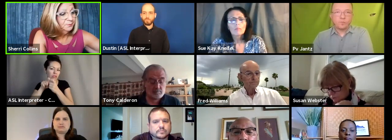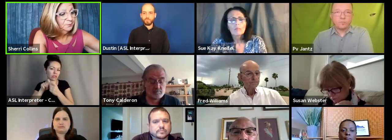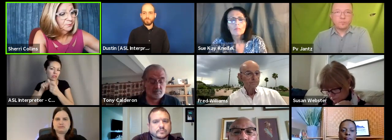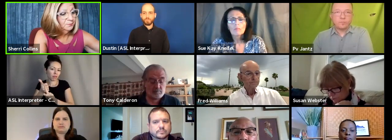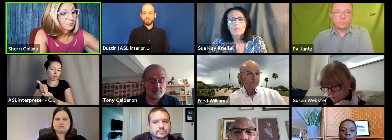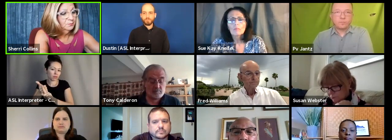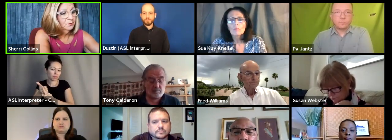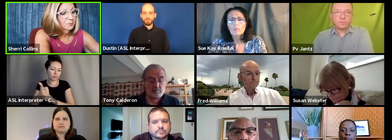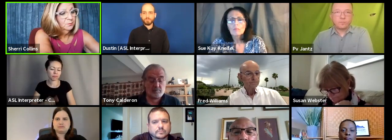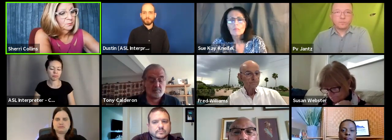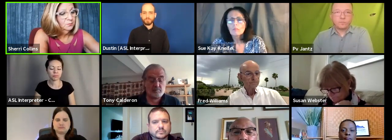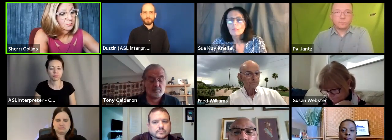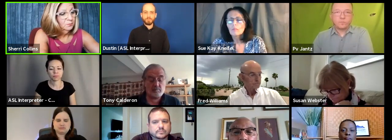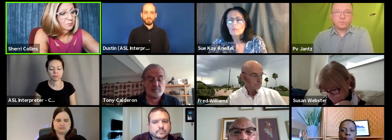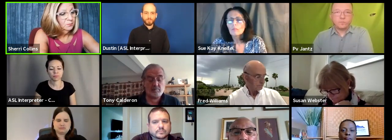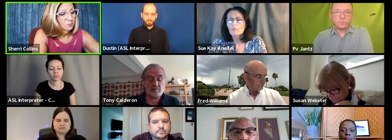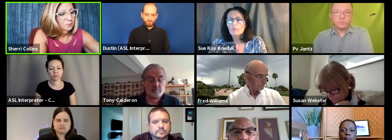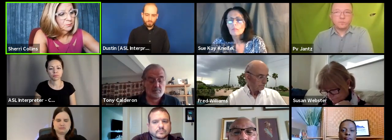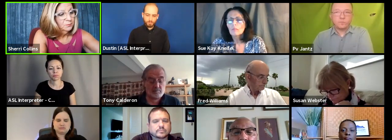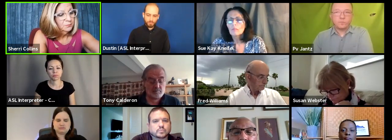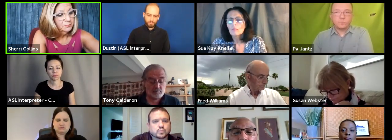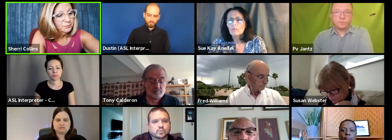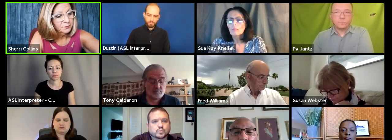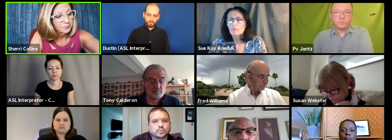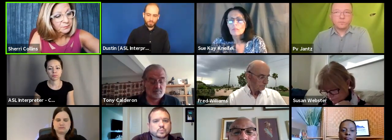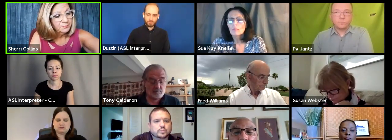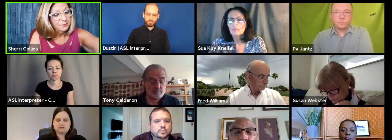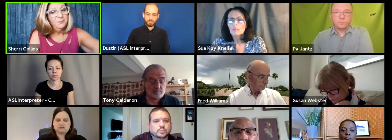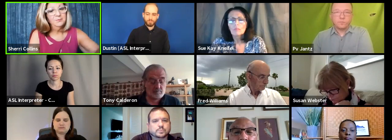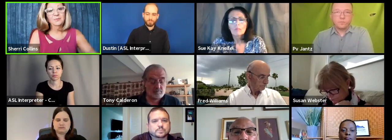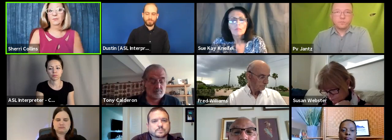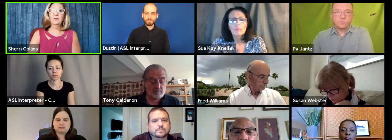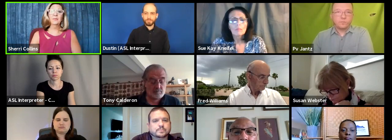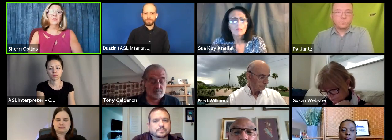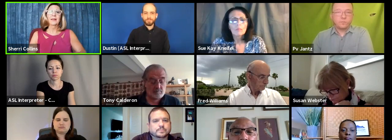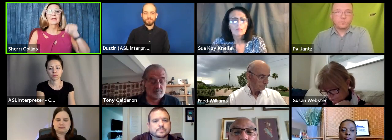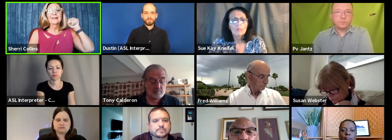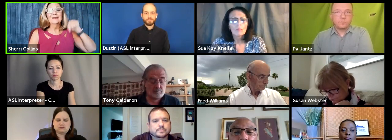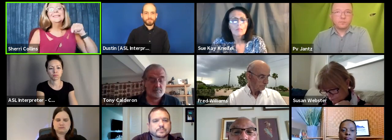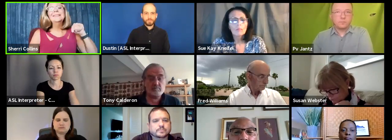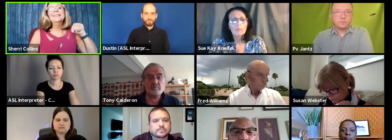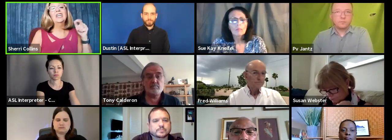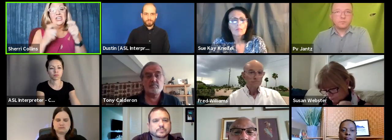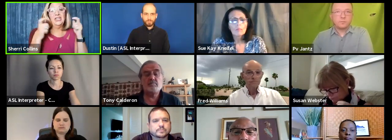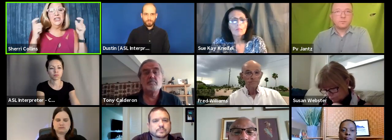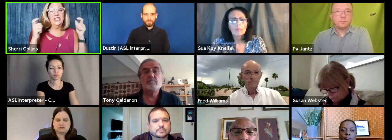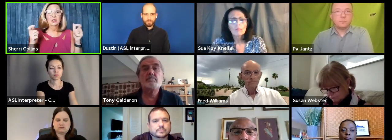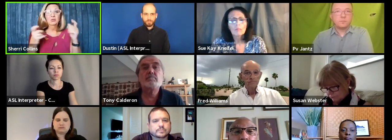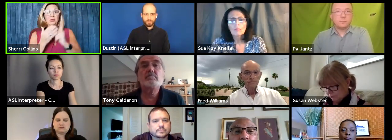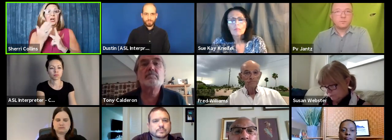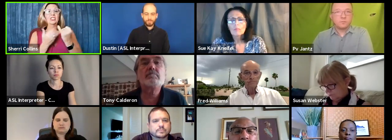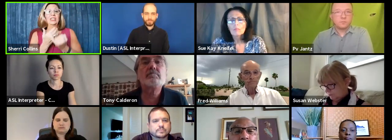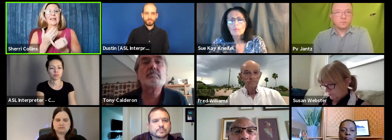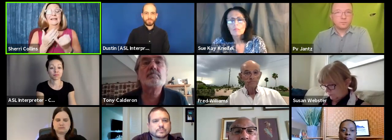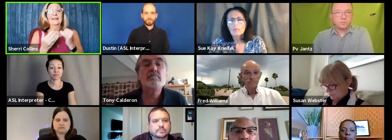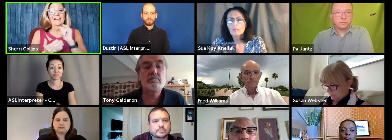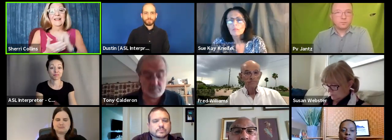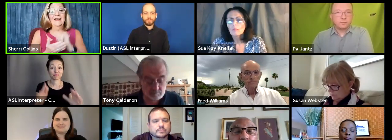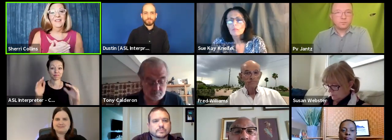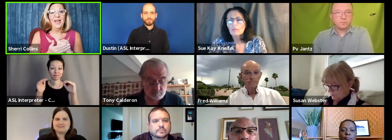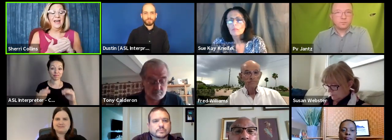that. this is a huge